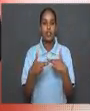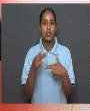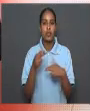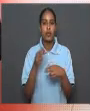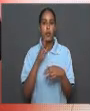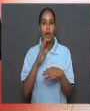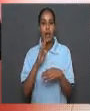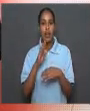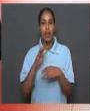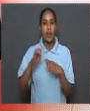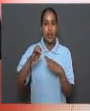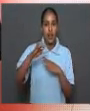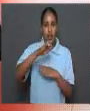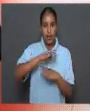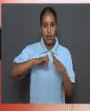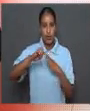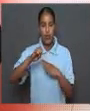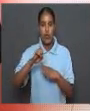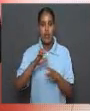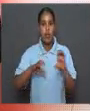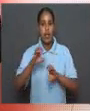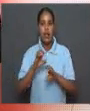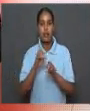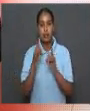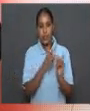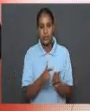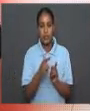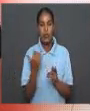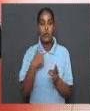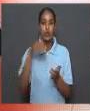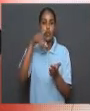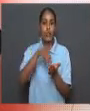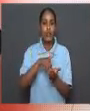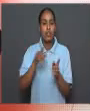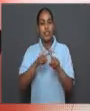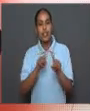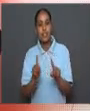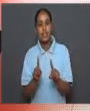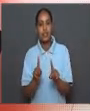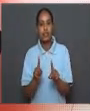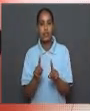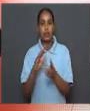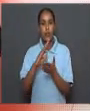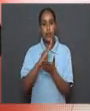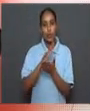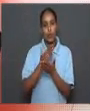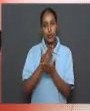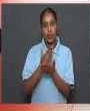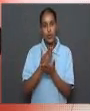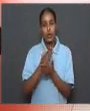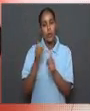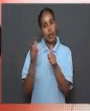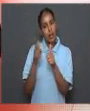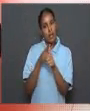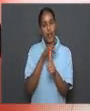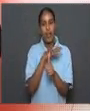by electrochemical means. We reviewed the differences between